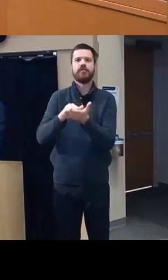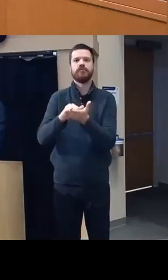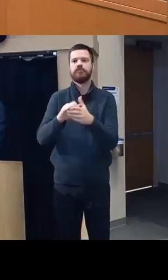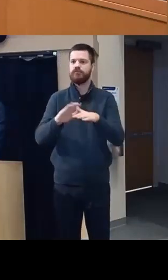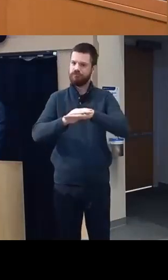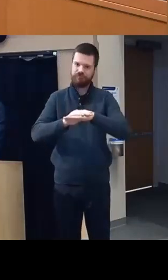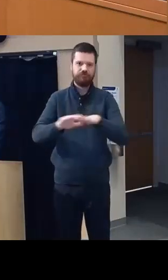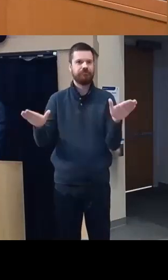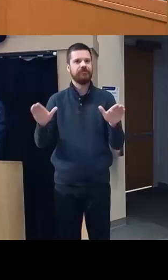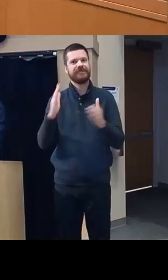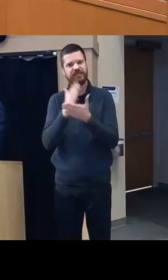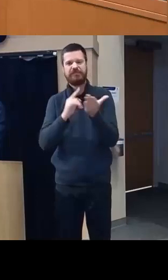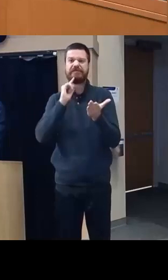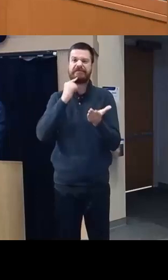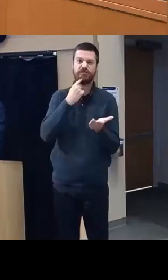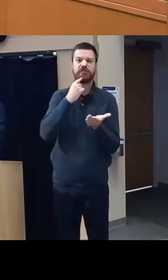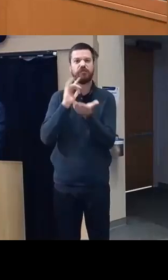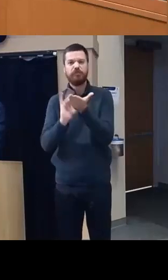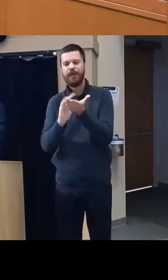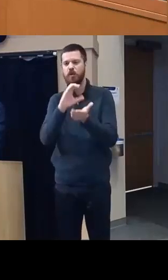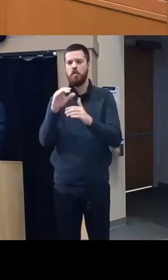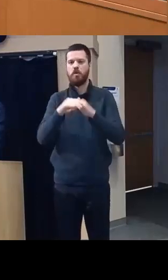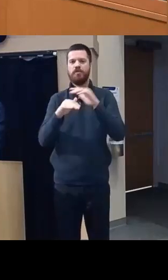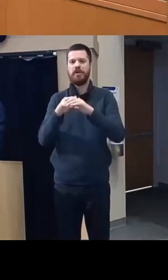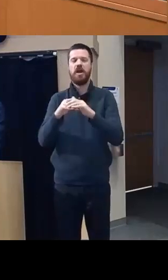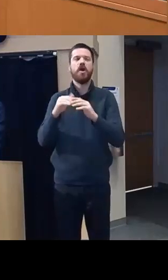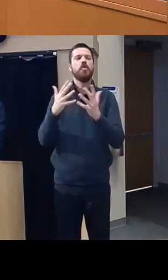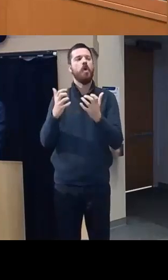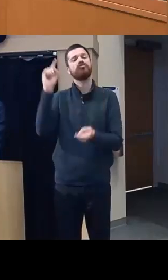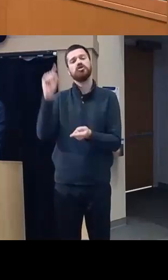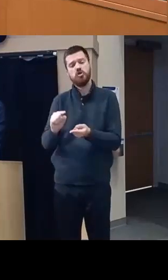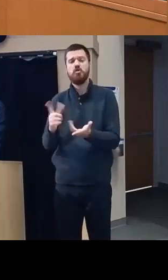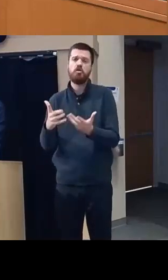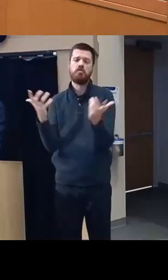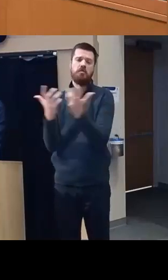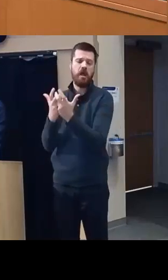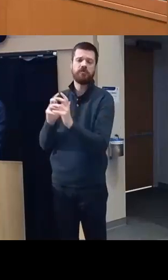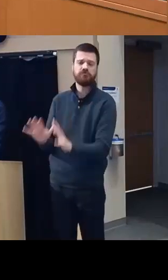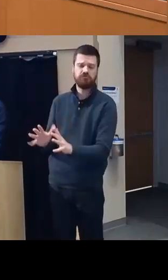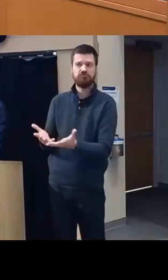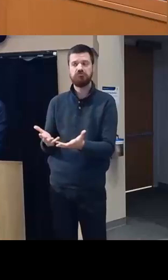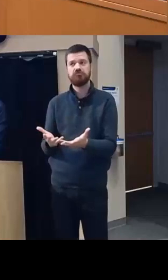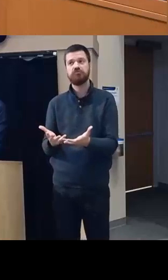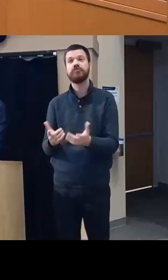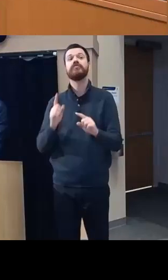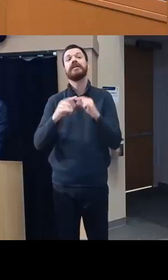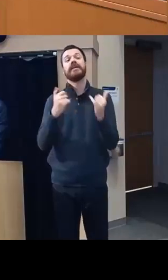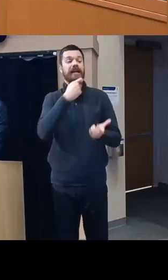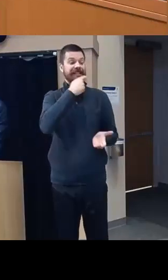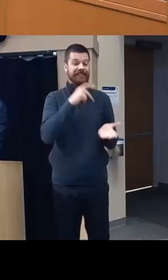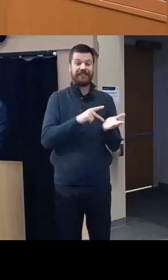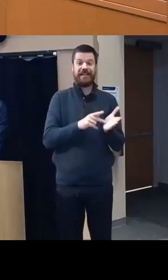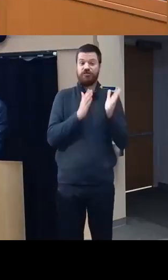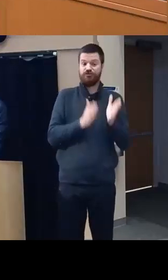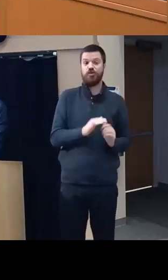their risk of some of the serious medical comorbidities. But that being said, addiction psychiatrists